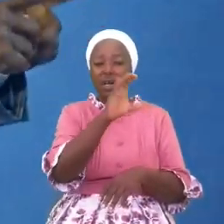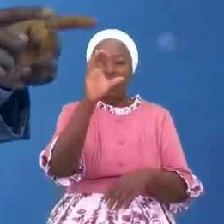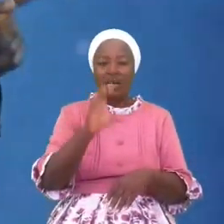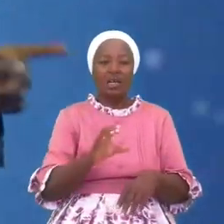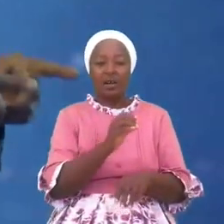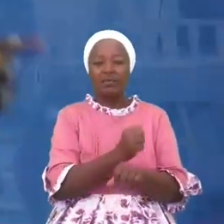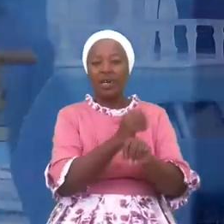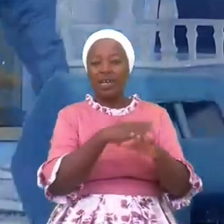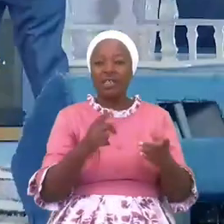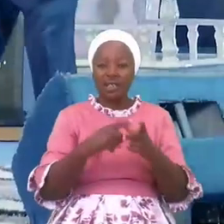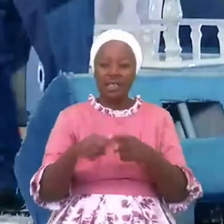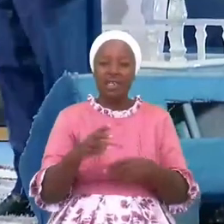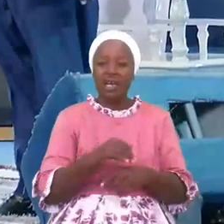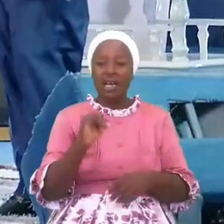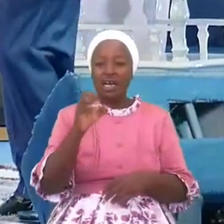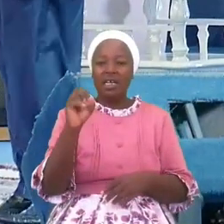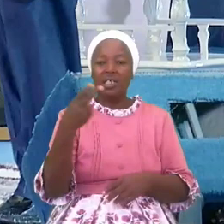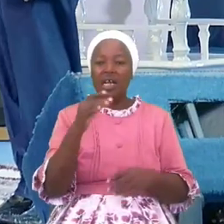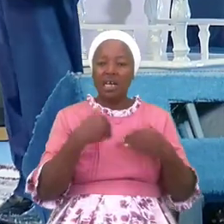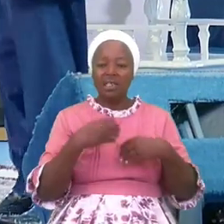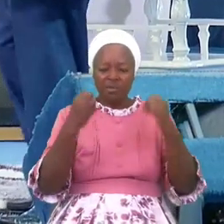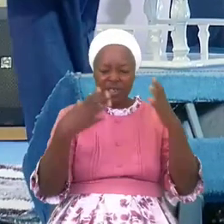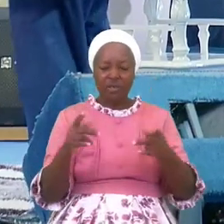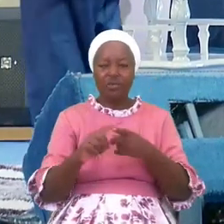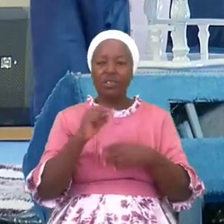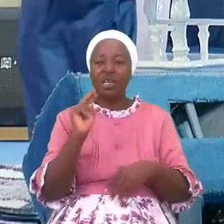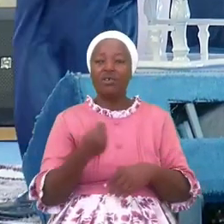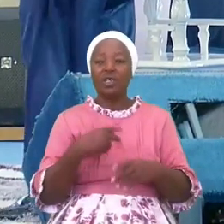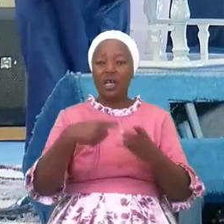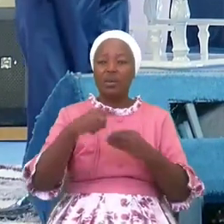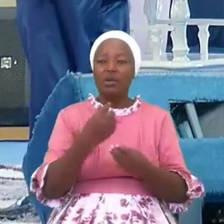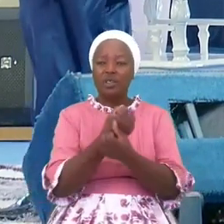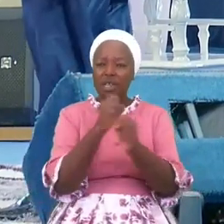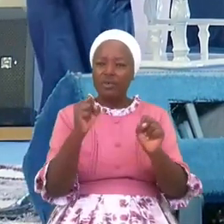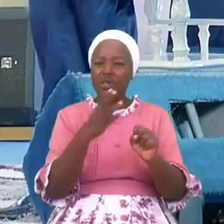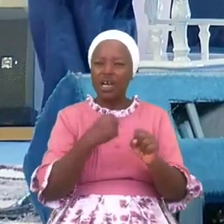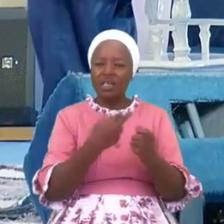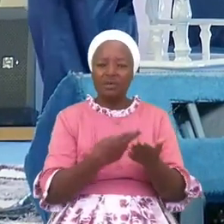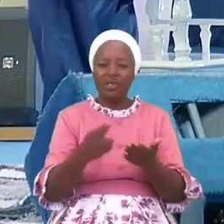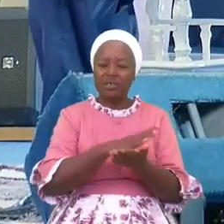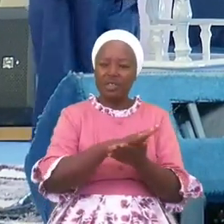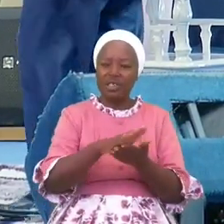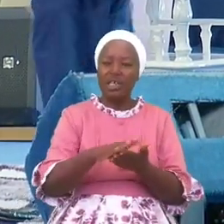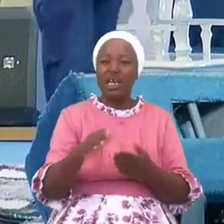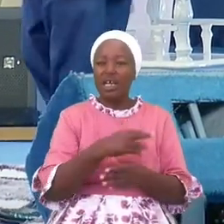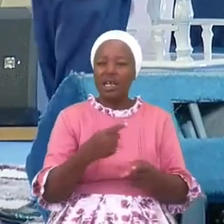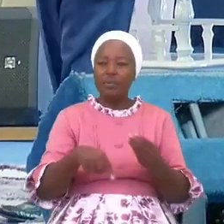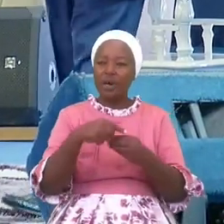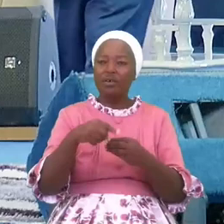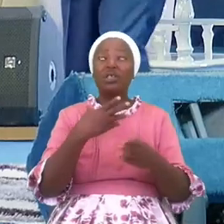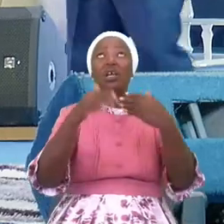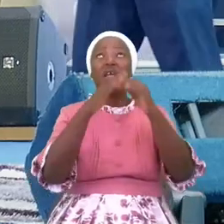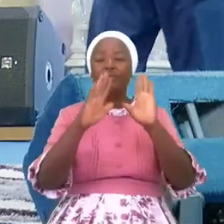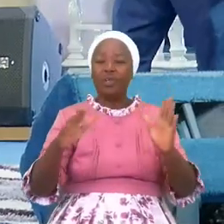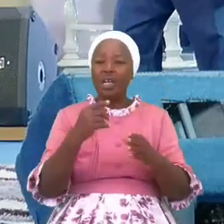about salvation and righteousness, about heaven, about even hell, and